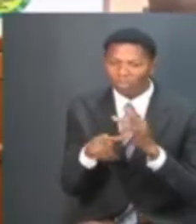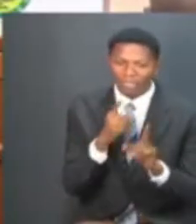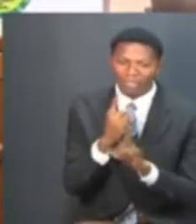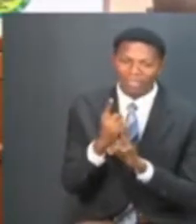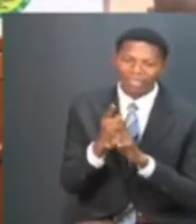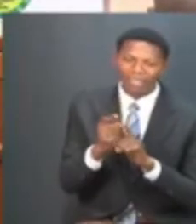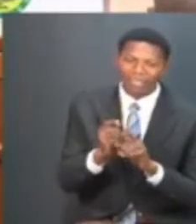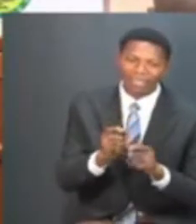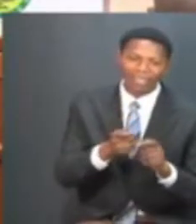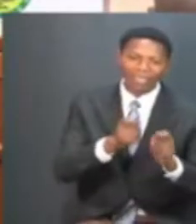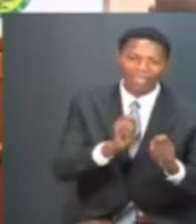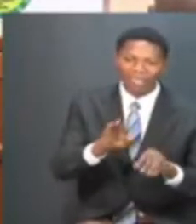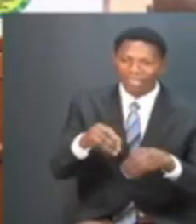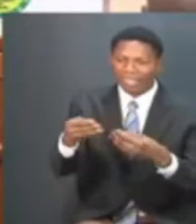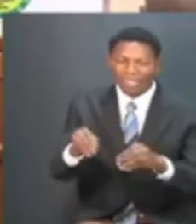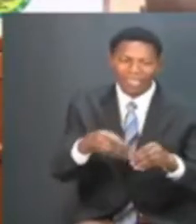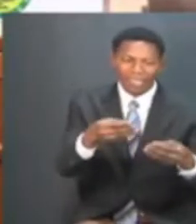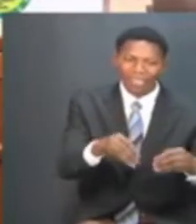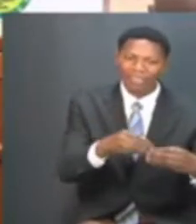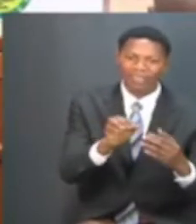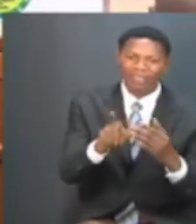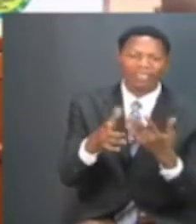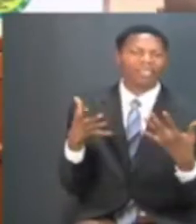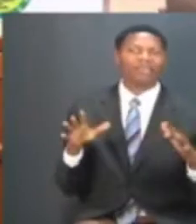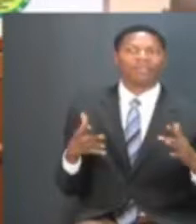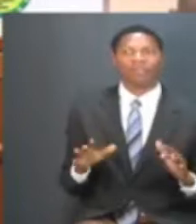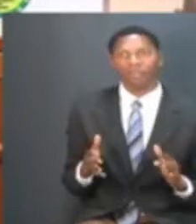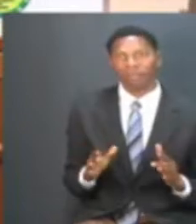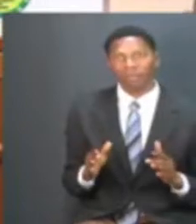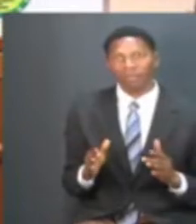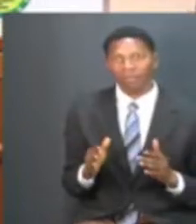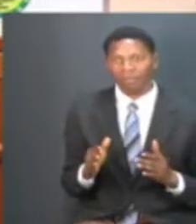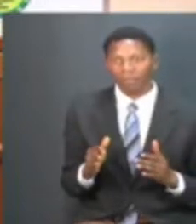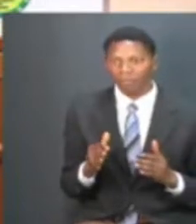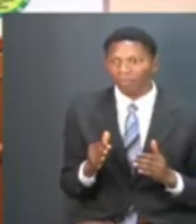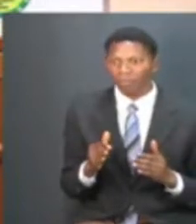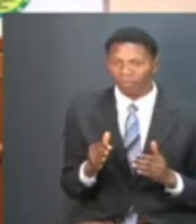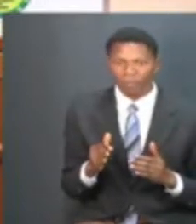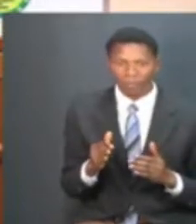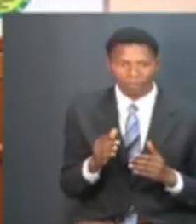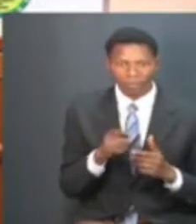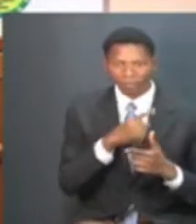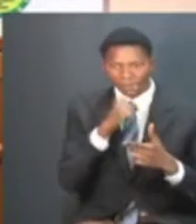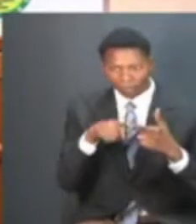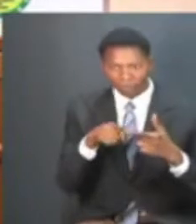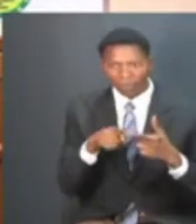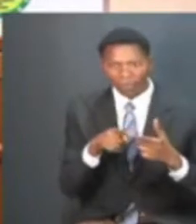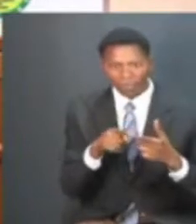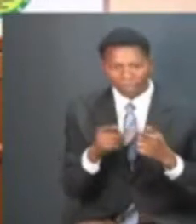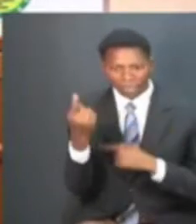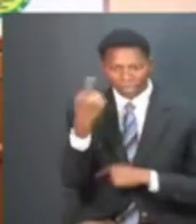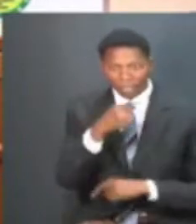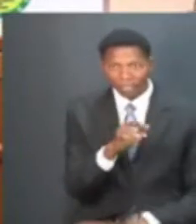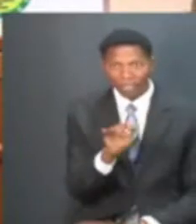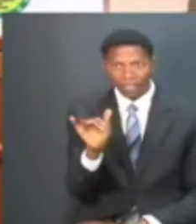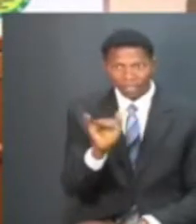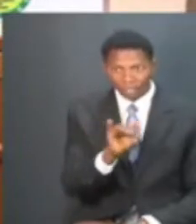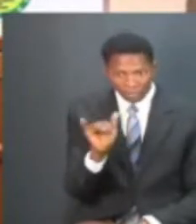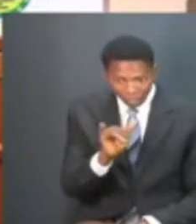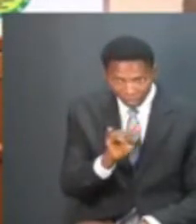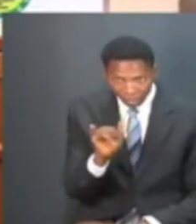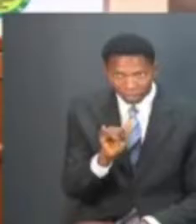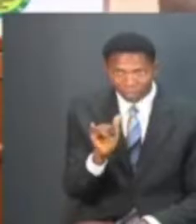things, and then that ends the story. The following day, Mr. Speaker, the same thing